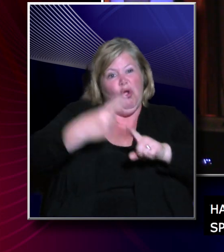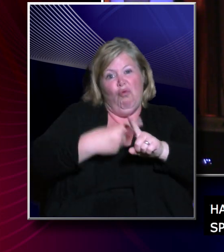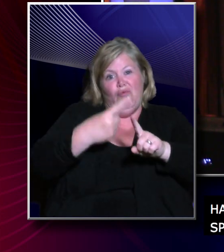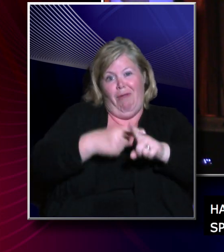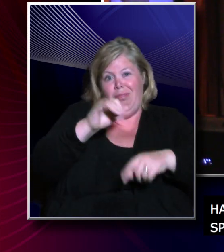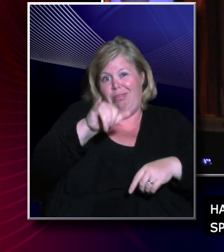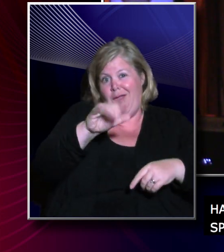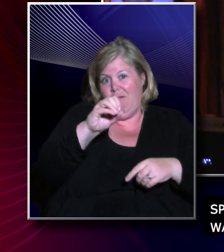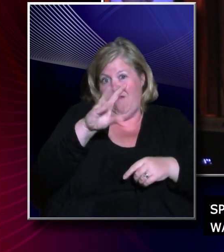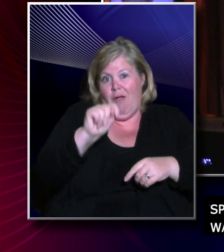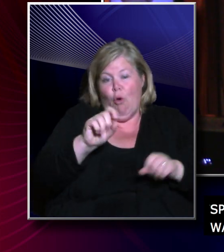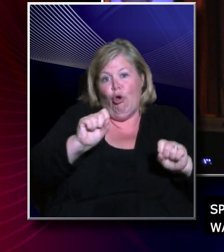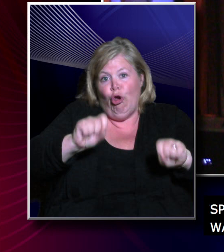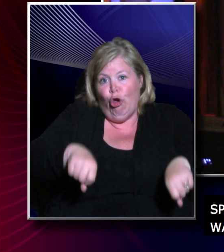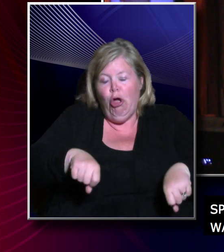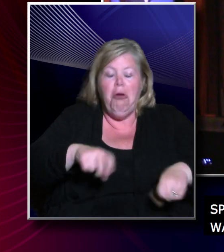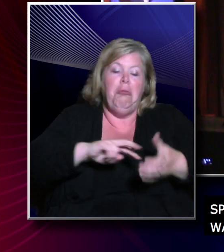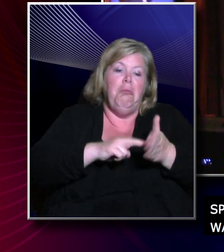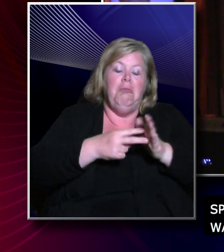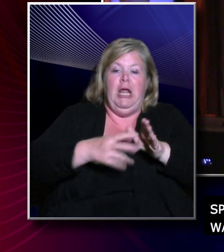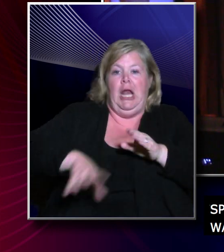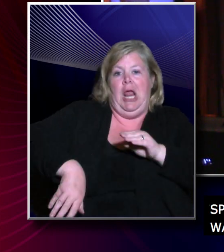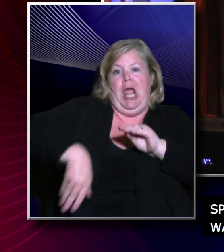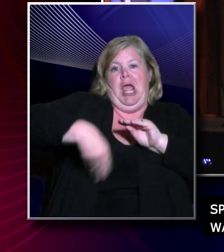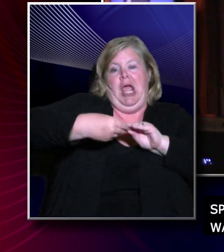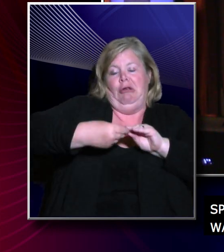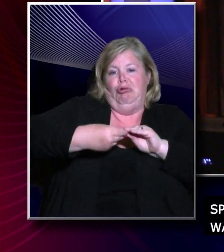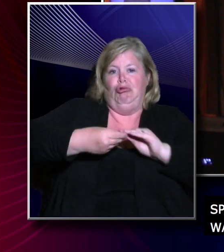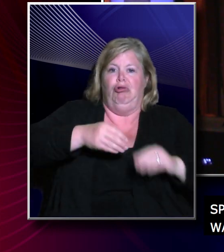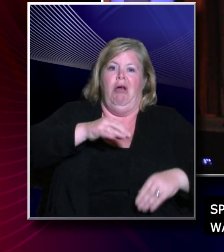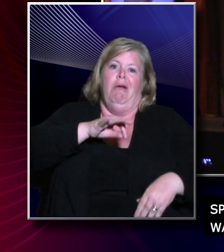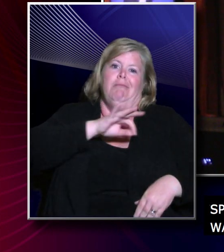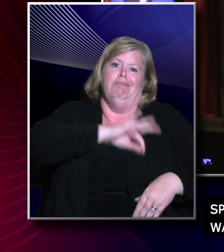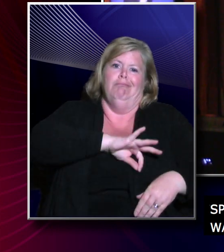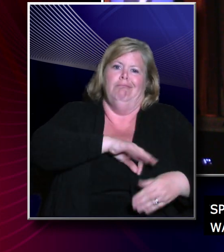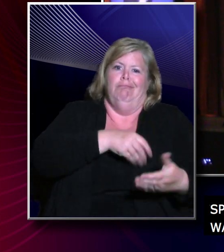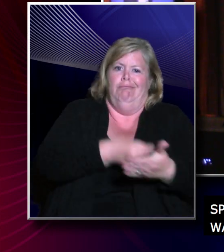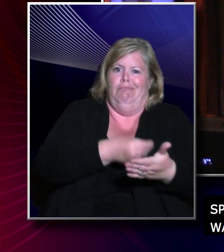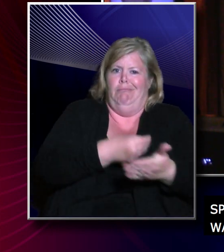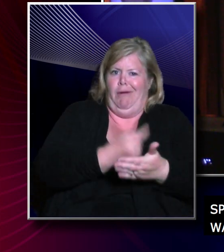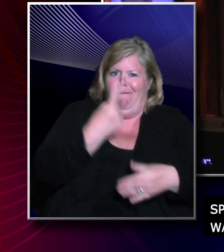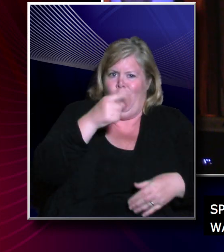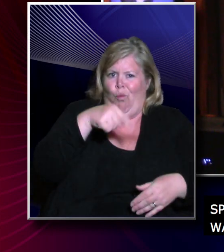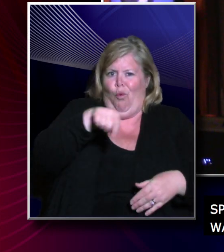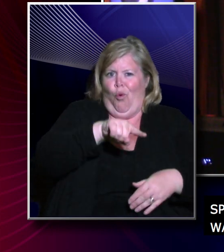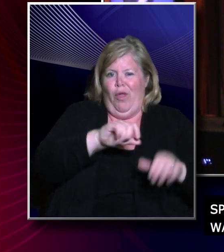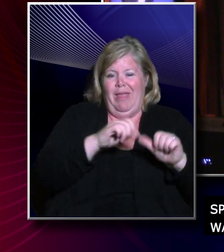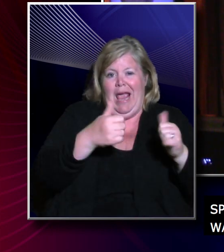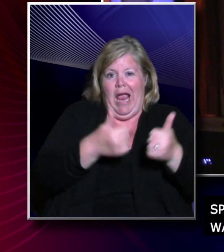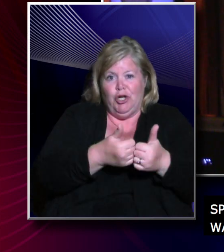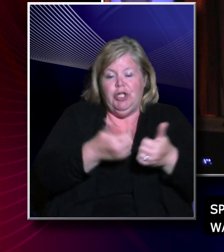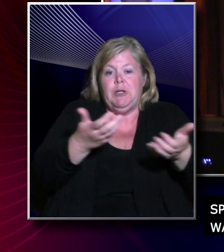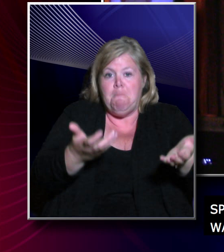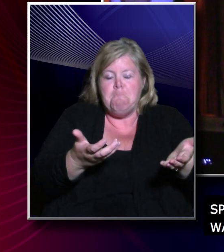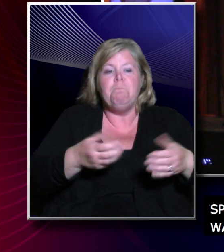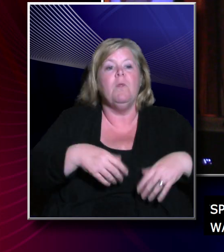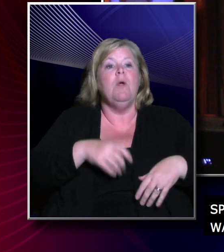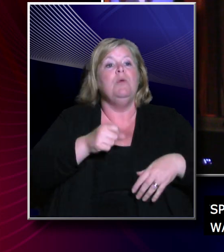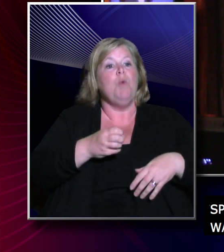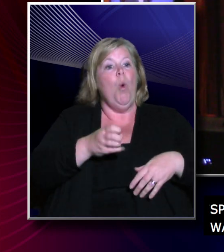way of extra revenue for the agency. So those are all really